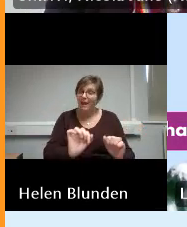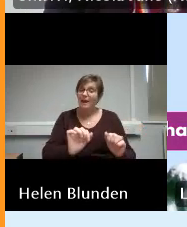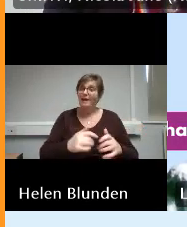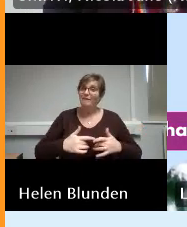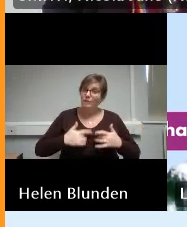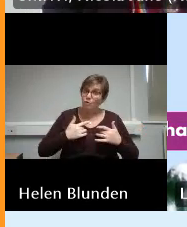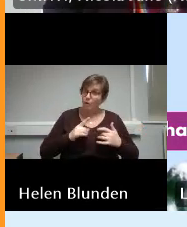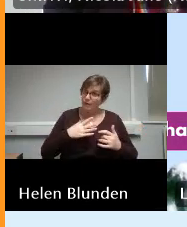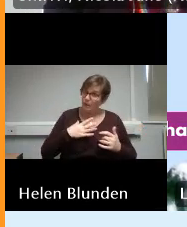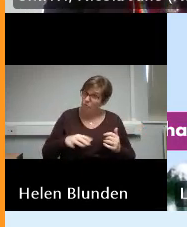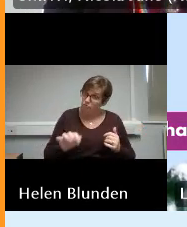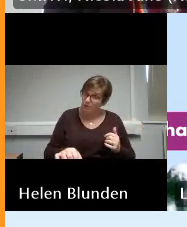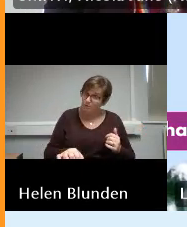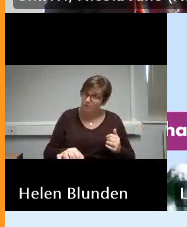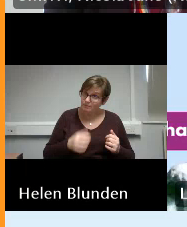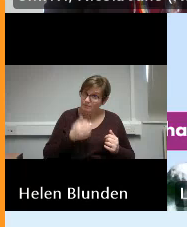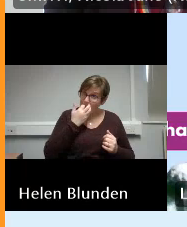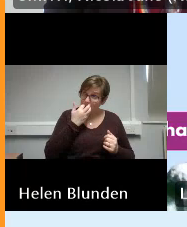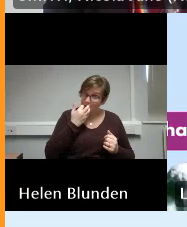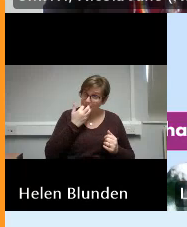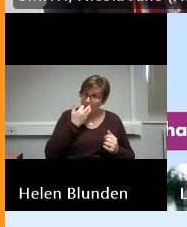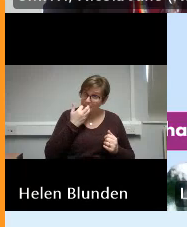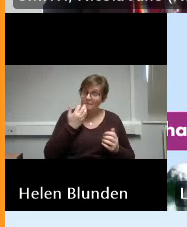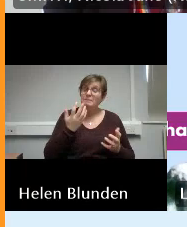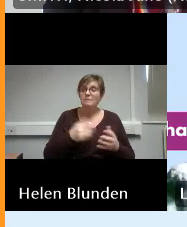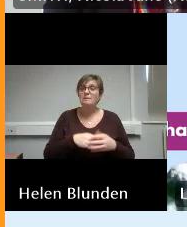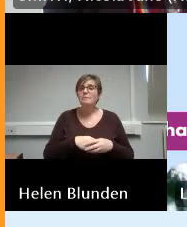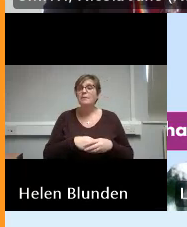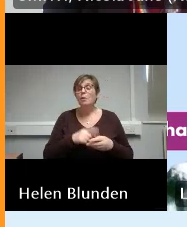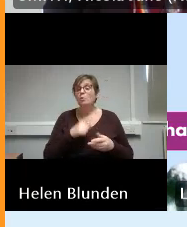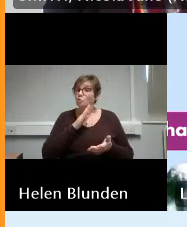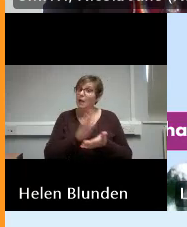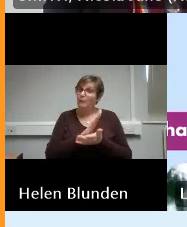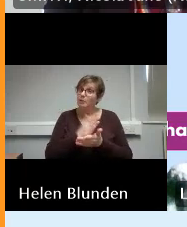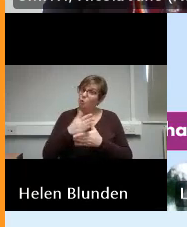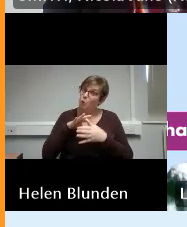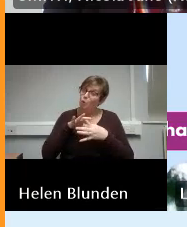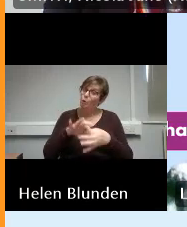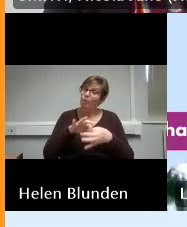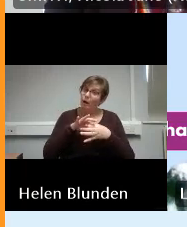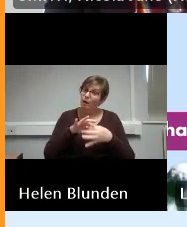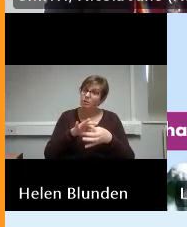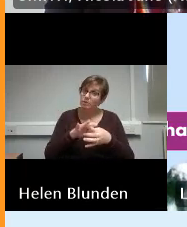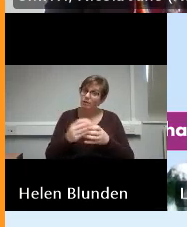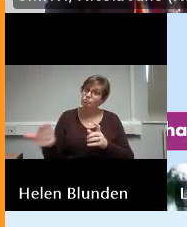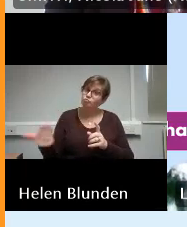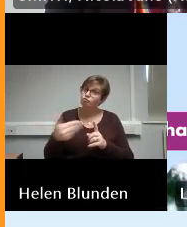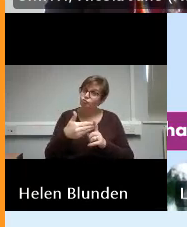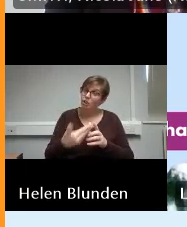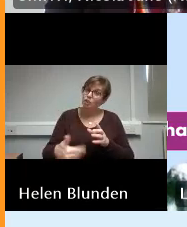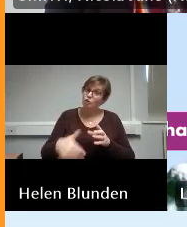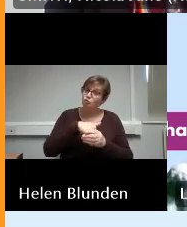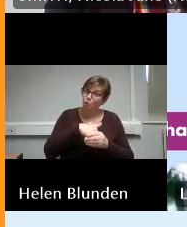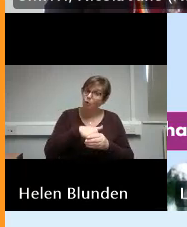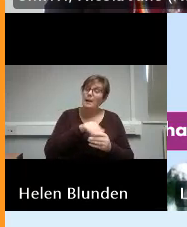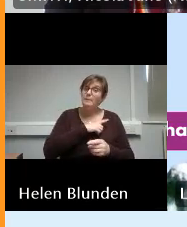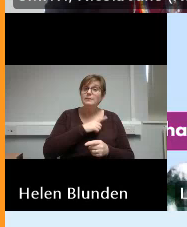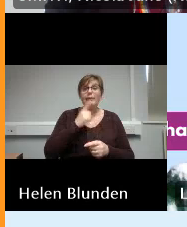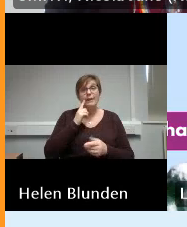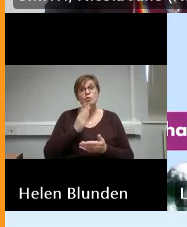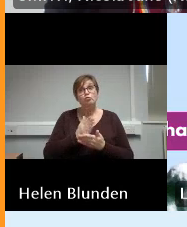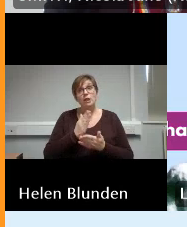they want. Yeah? Would you be happy to work with us and attend and join in with this? Because I think it's